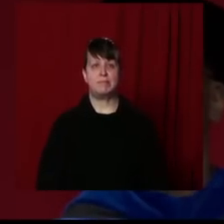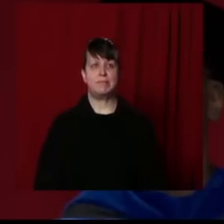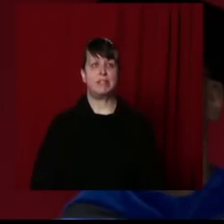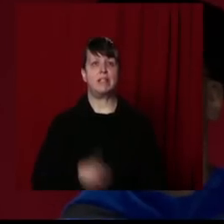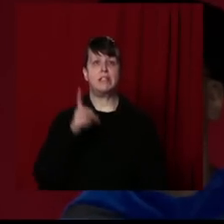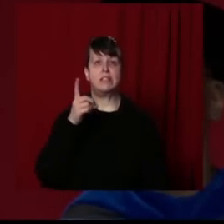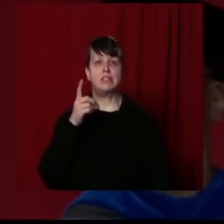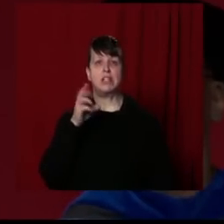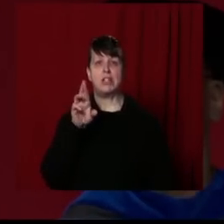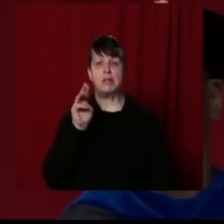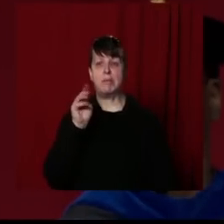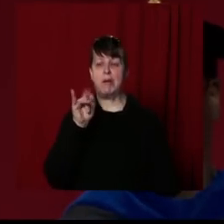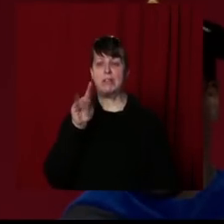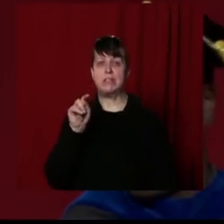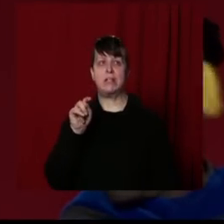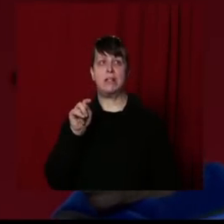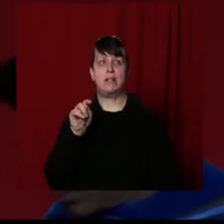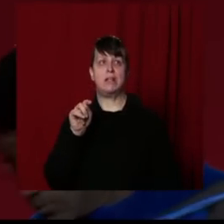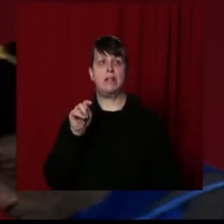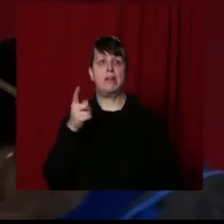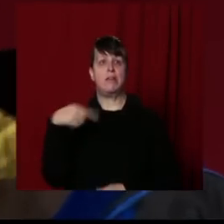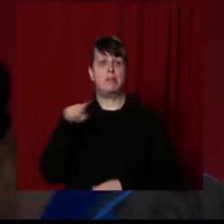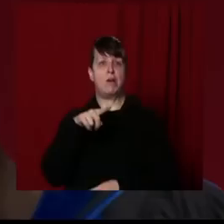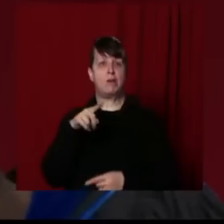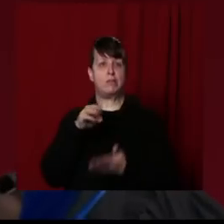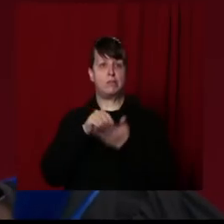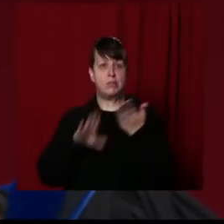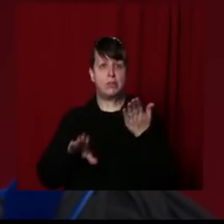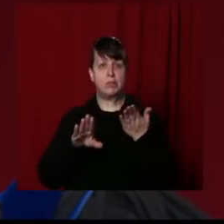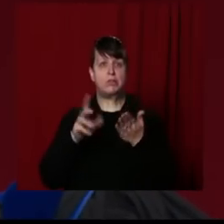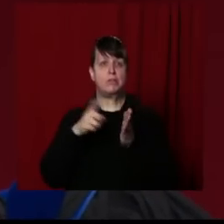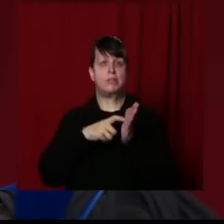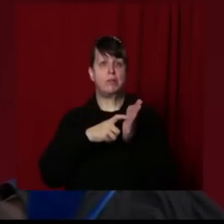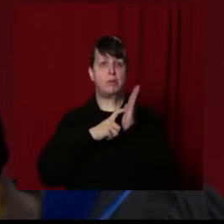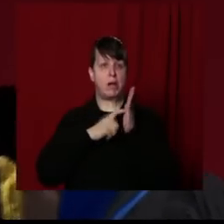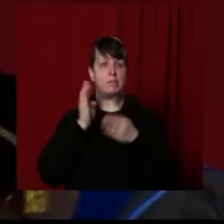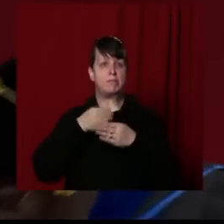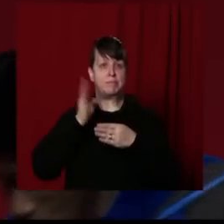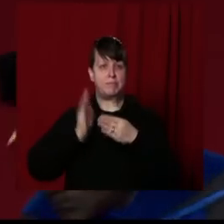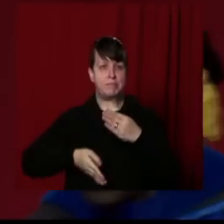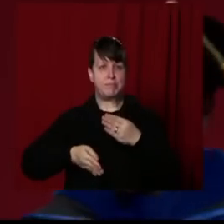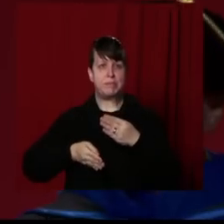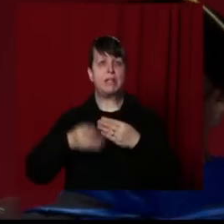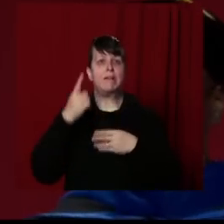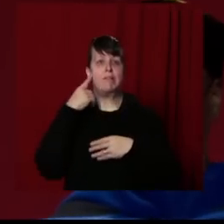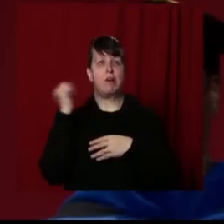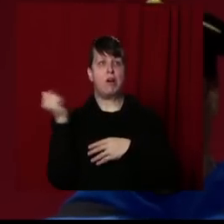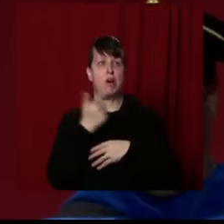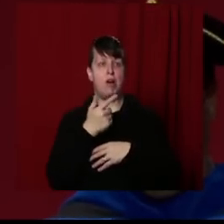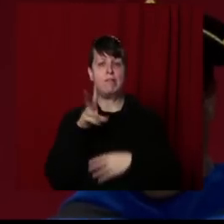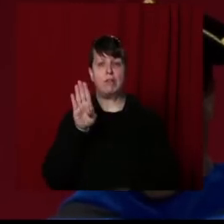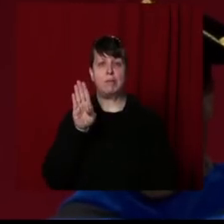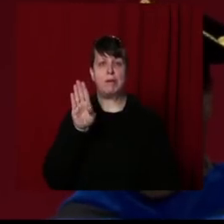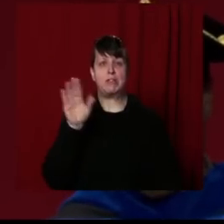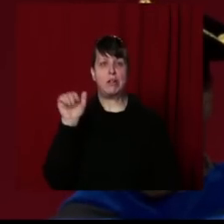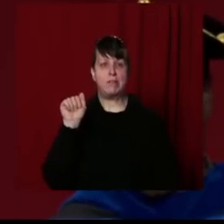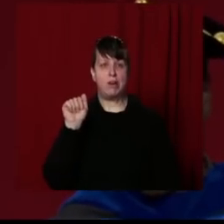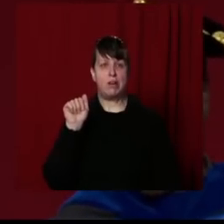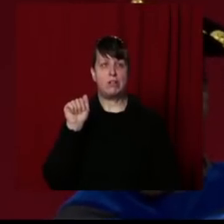Dr. Martin, the candidates who have completed all requirements for the degrees of Bachelor of Arts,